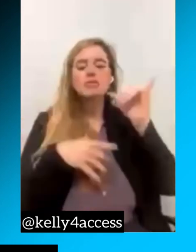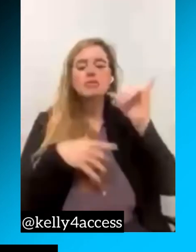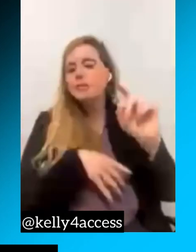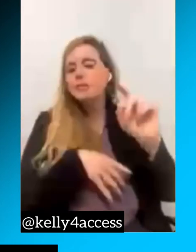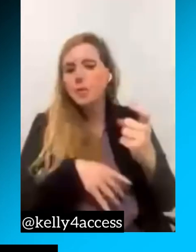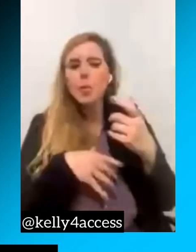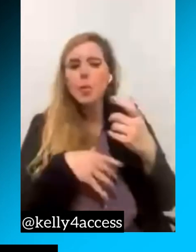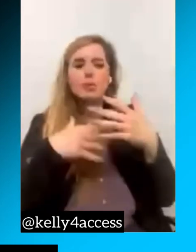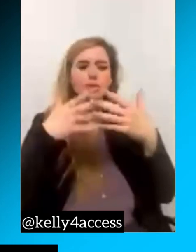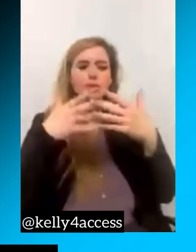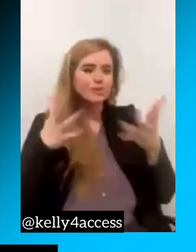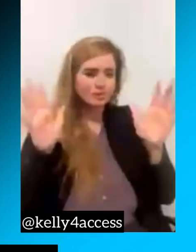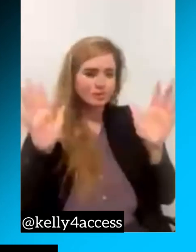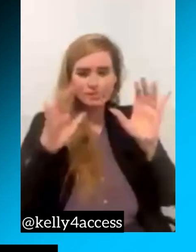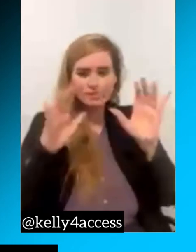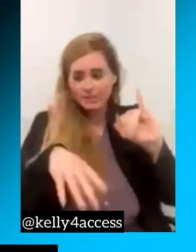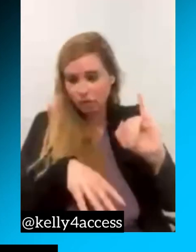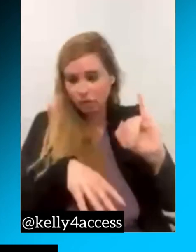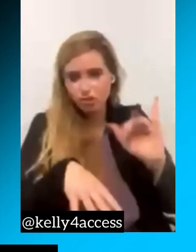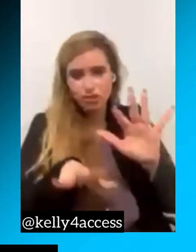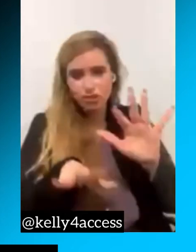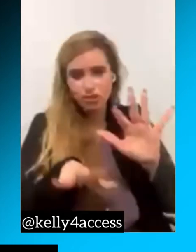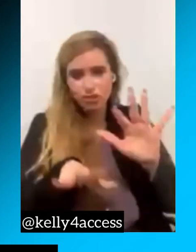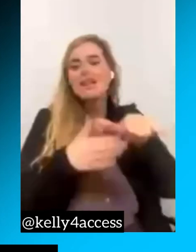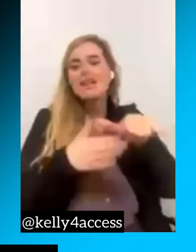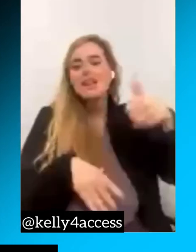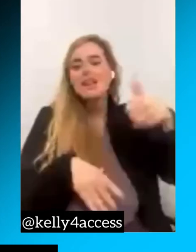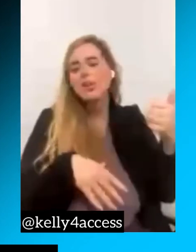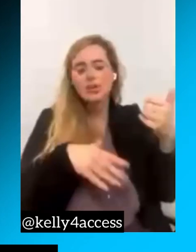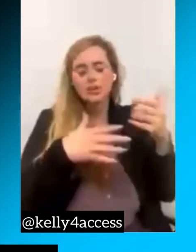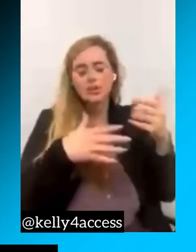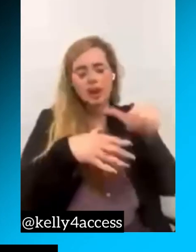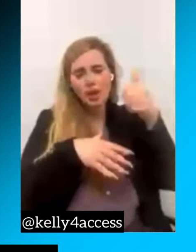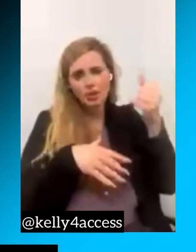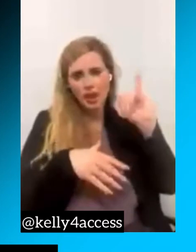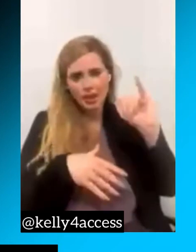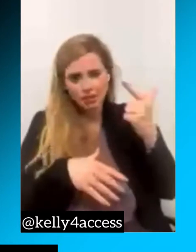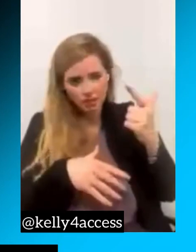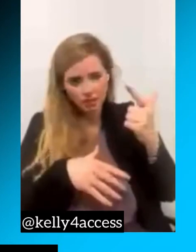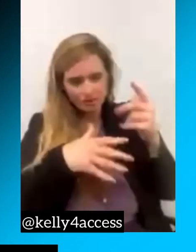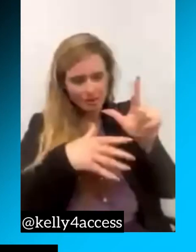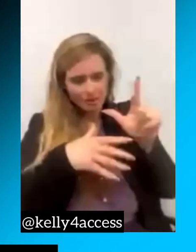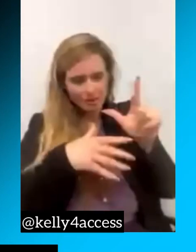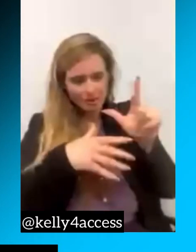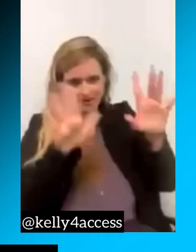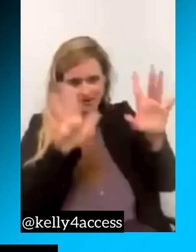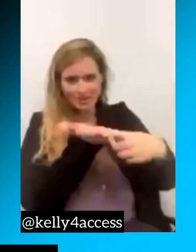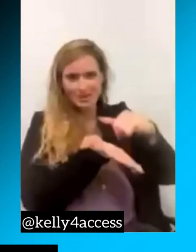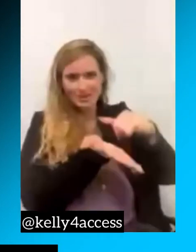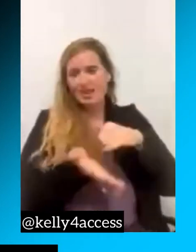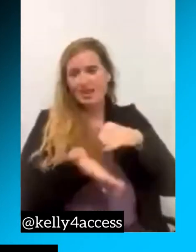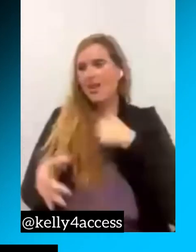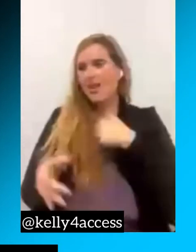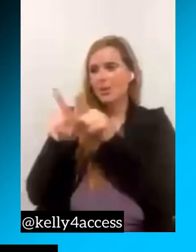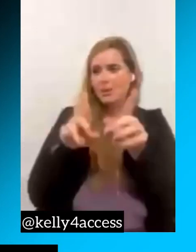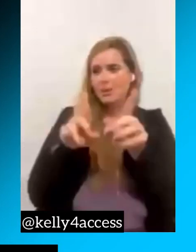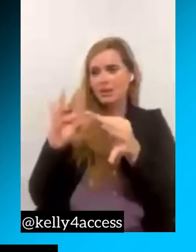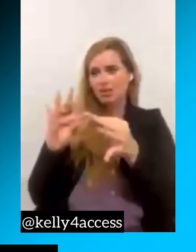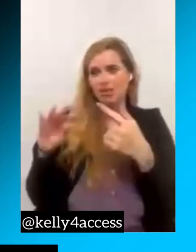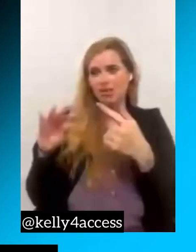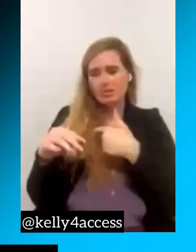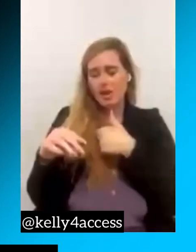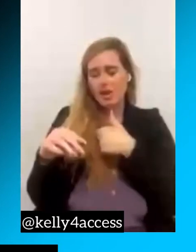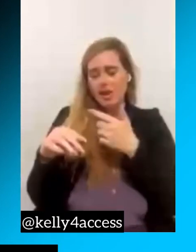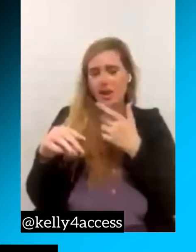like, it's another beast. It's another IG Live. I mean, I also have to mention, I didn't do it in the introduction. I'm